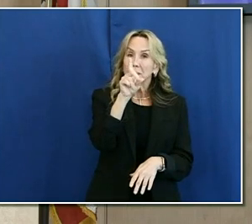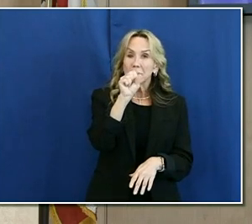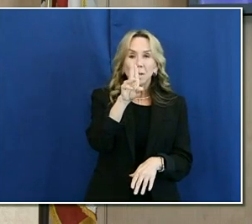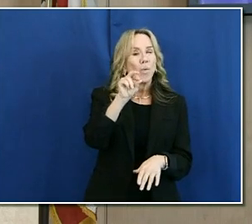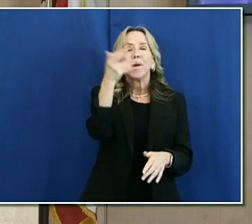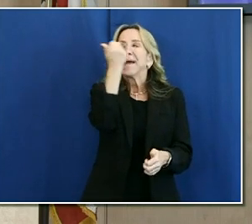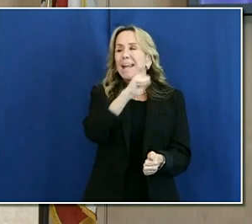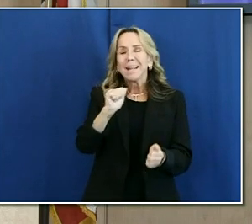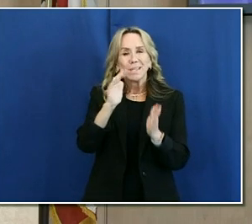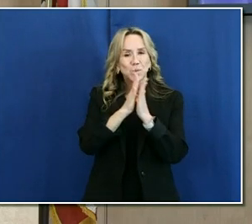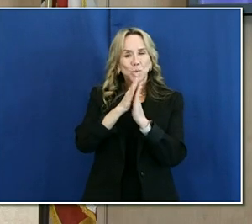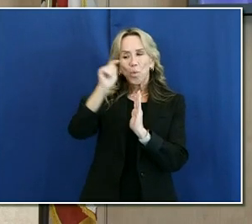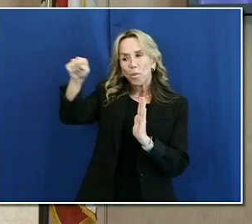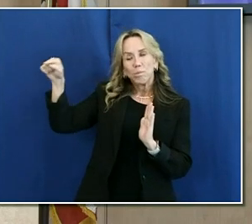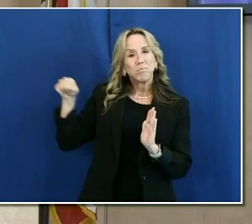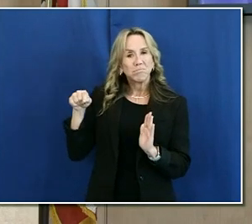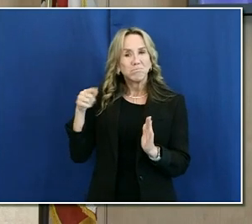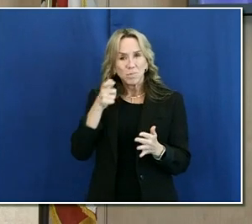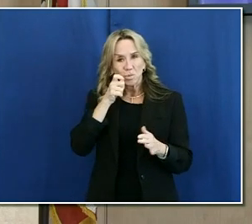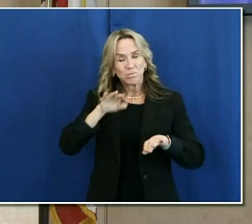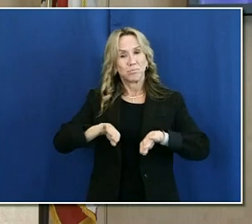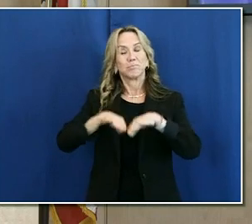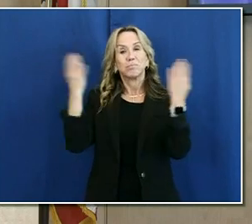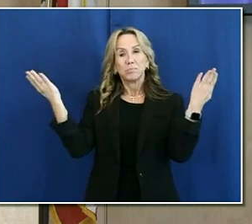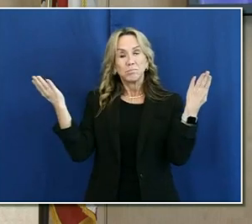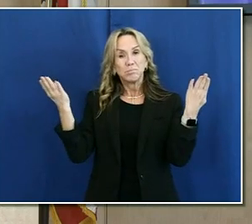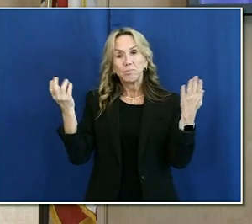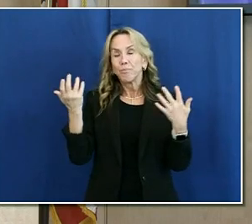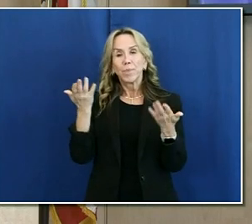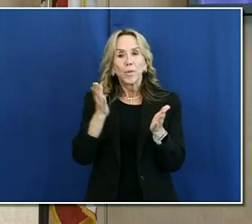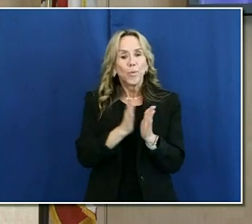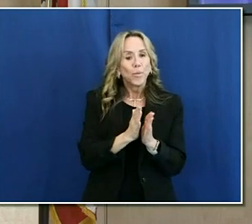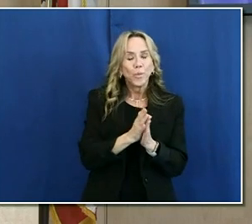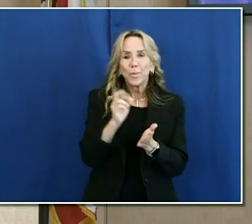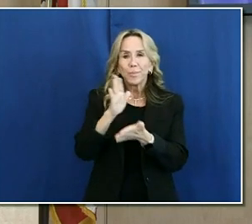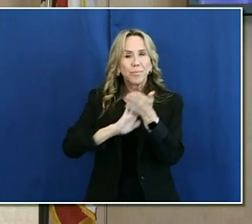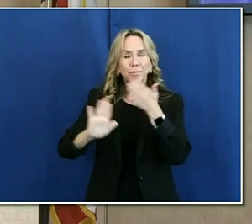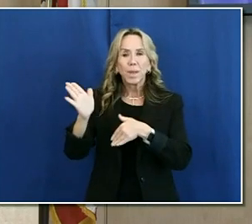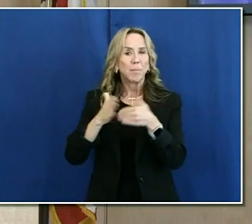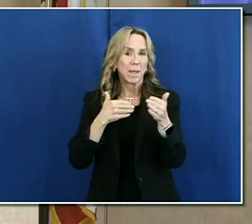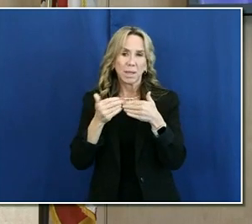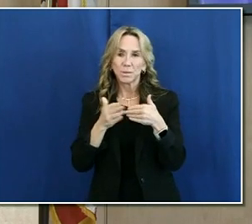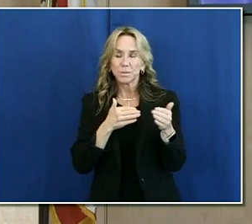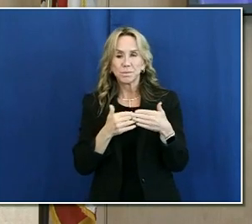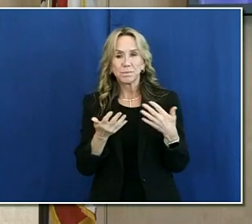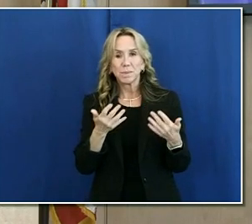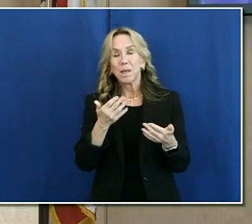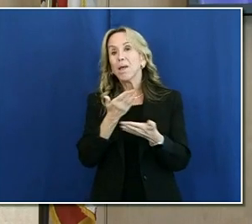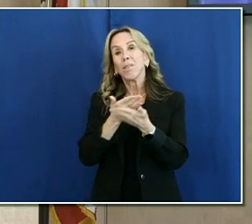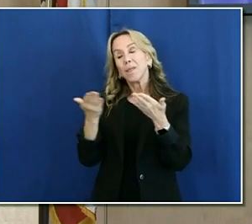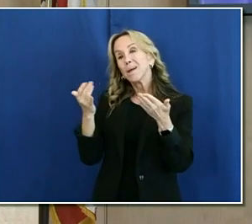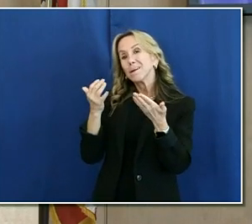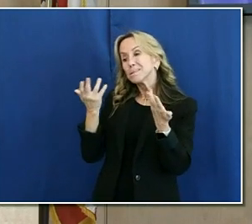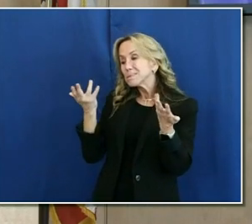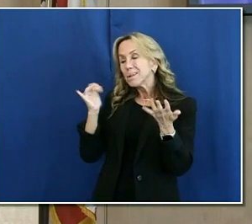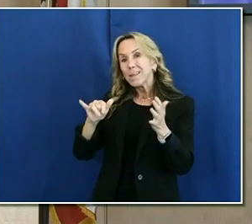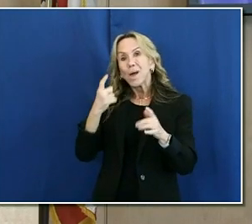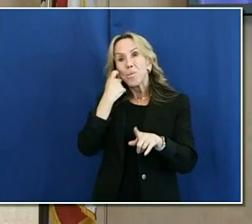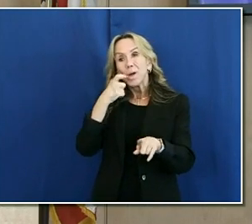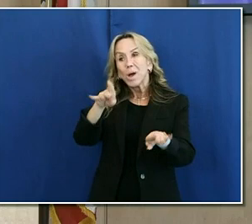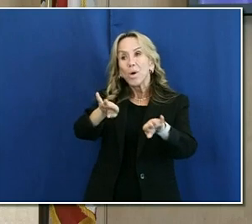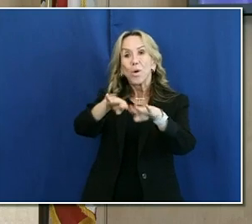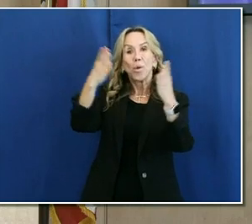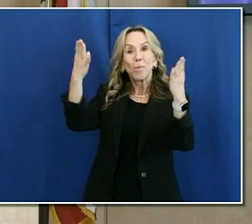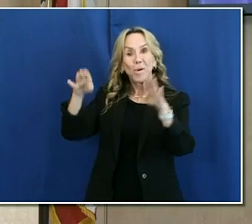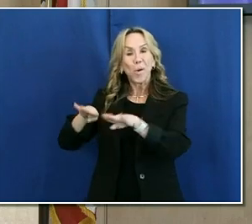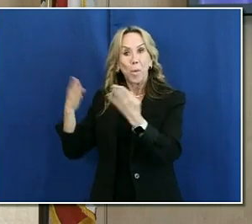have recently begun education, the schools or colleges, and any of the activities that have been recently opened up because of